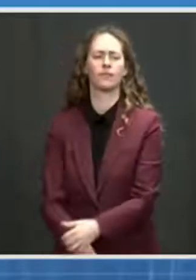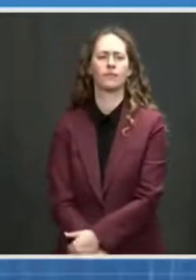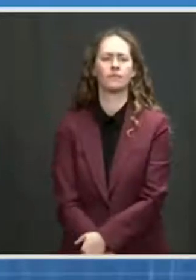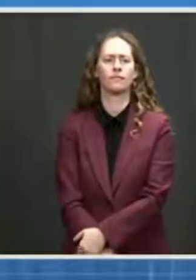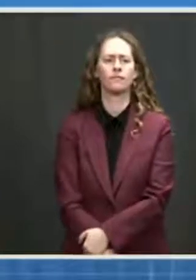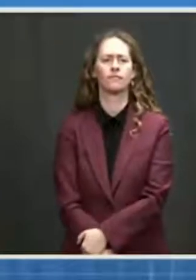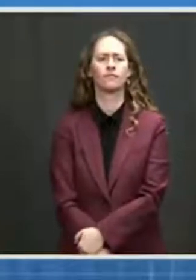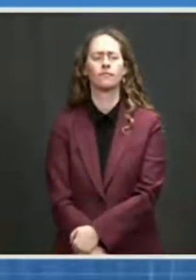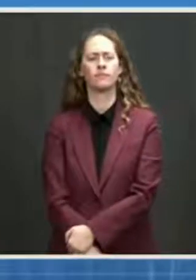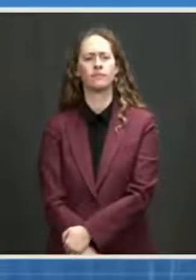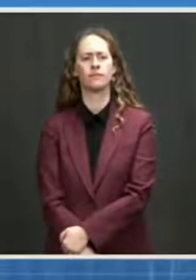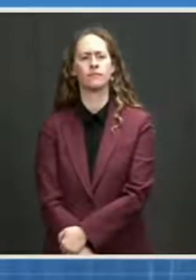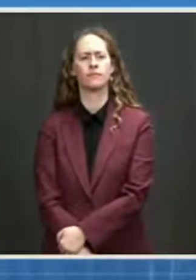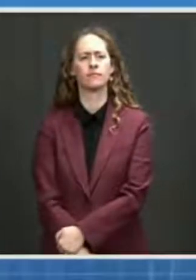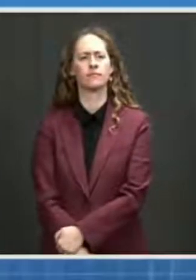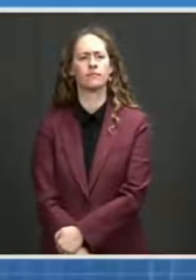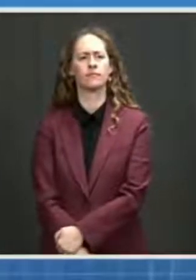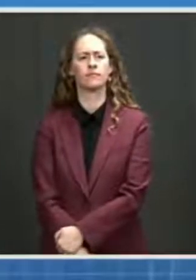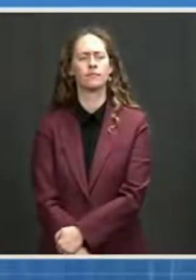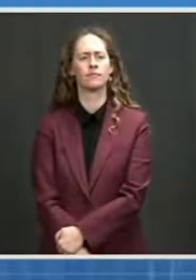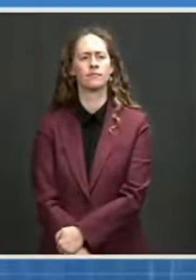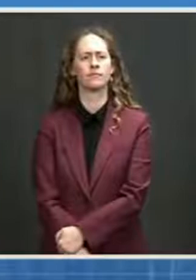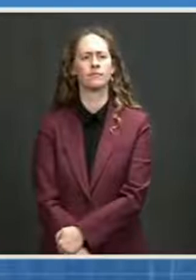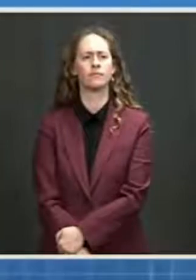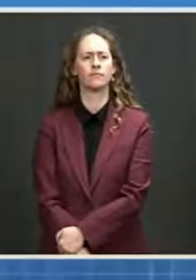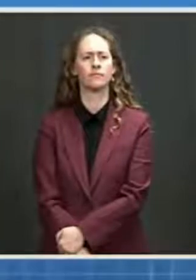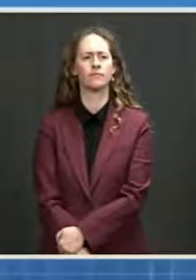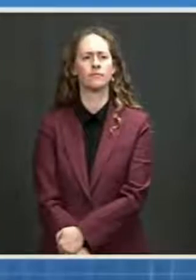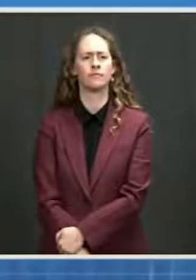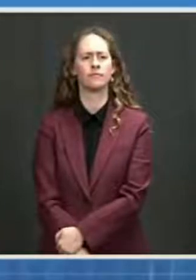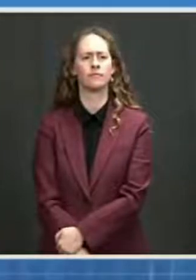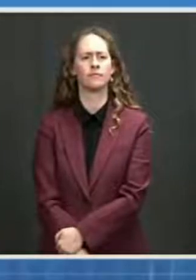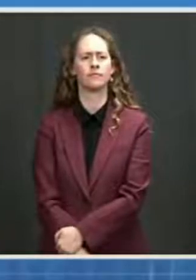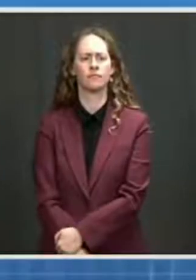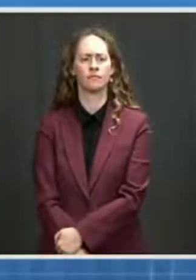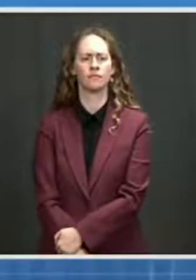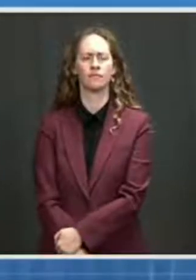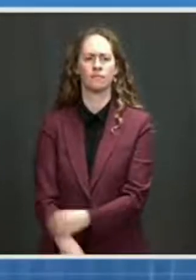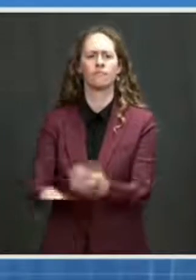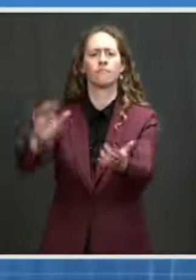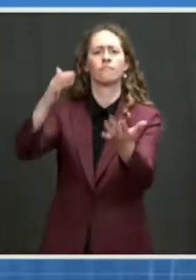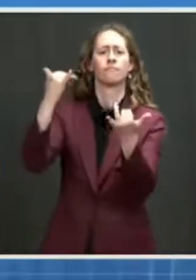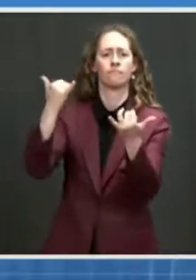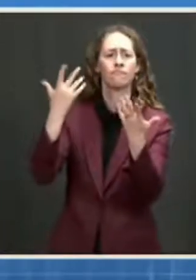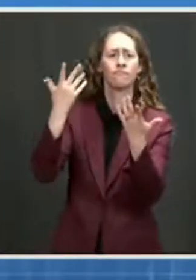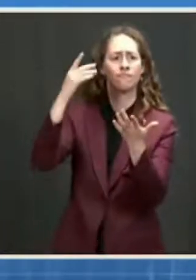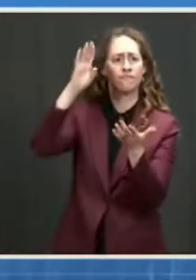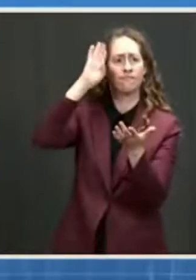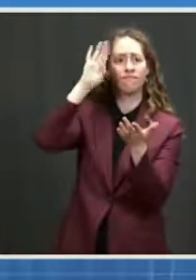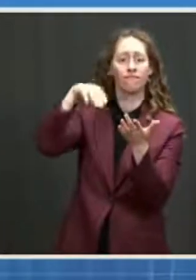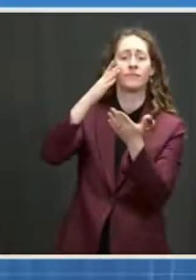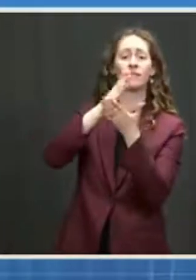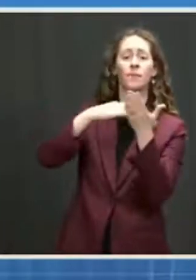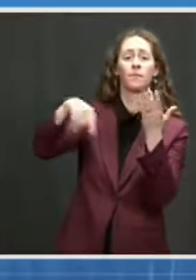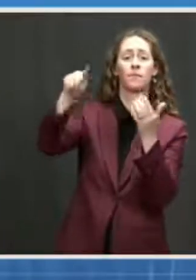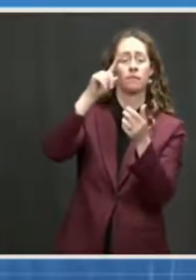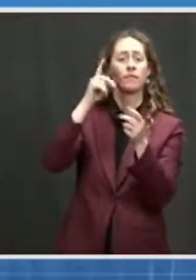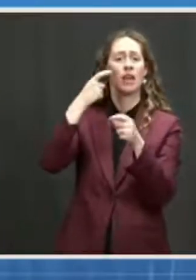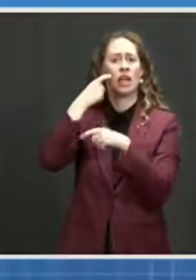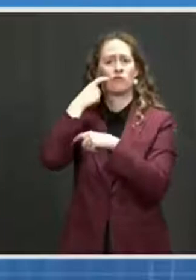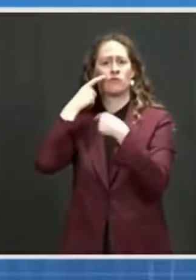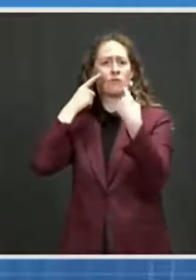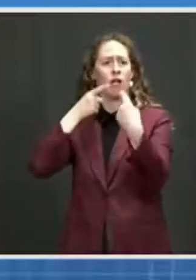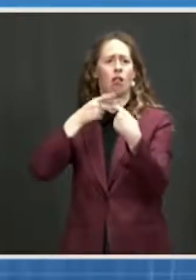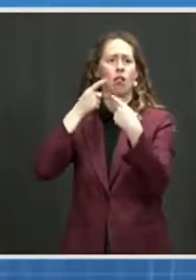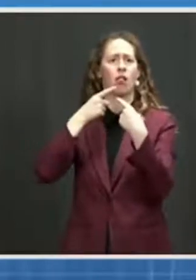the eviction order for when it expires, so I don't have any updates there. With regard to 212F, this, of course, is an interagency conversation, and we